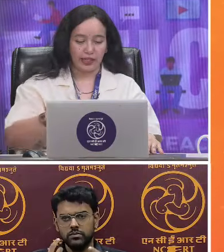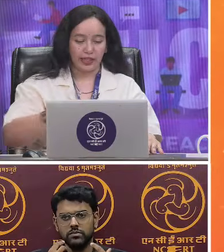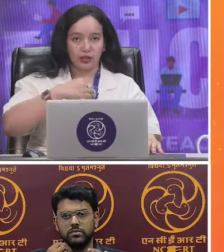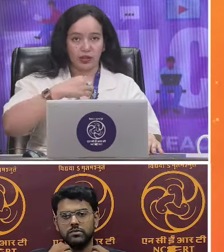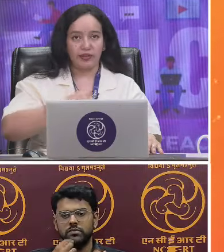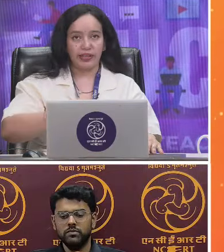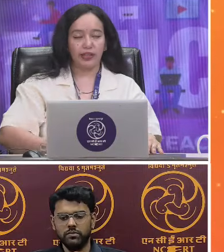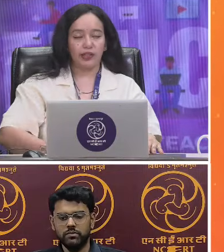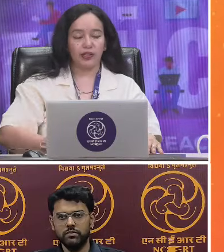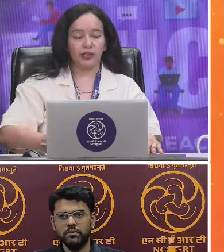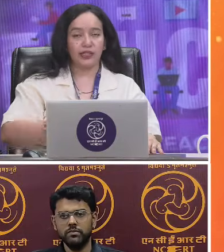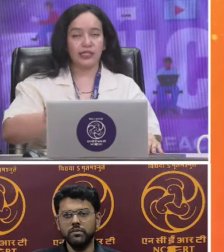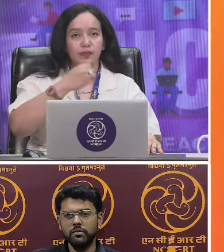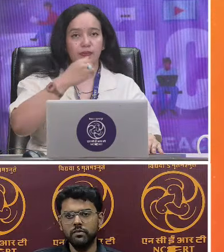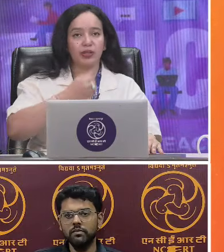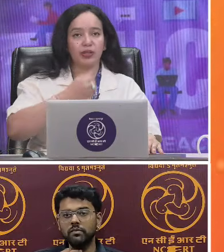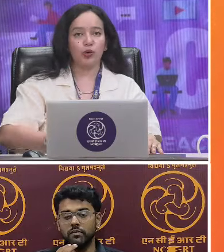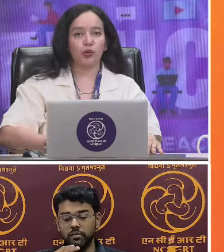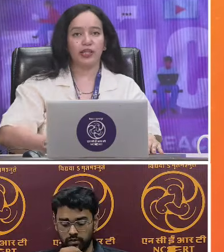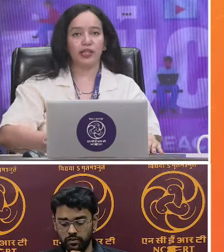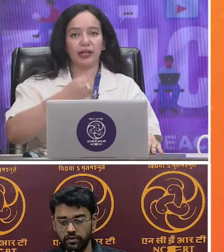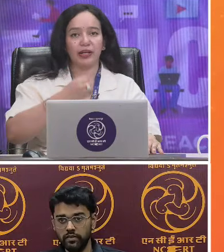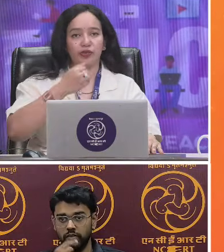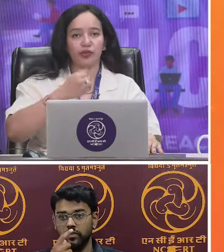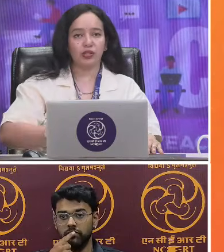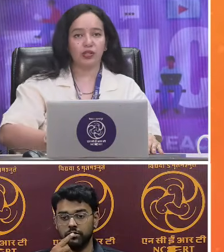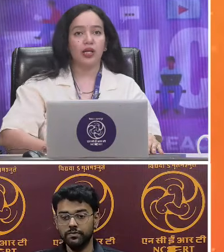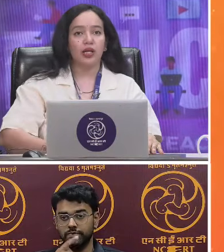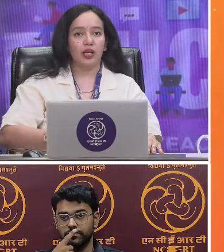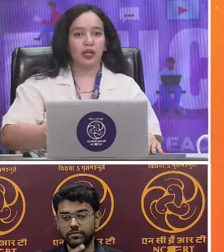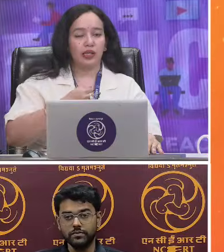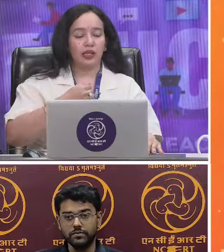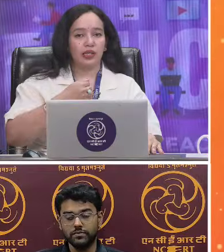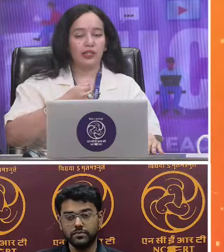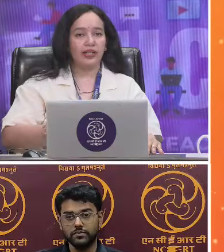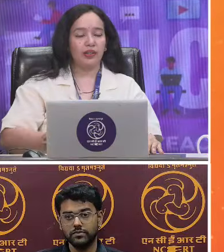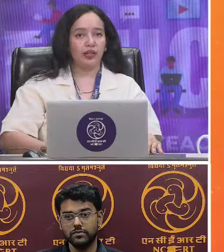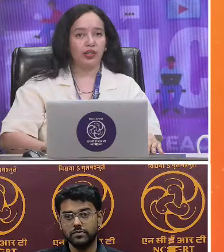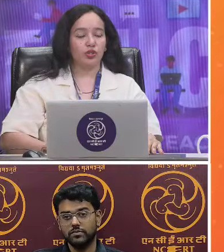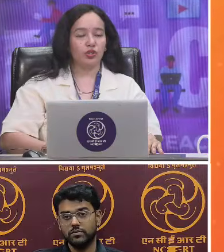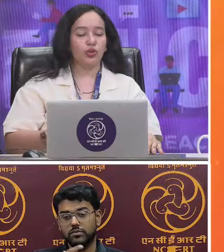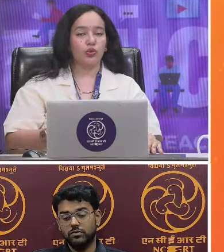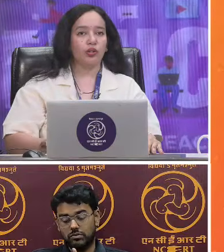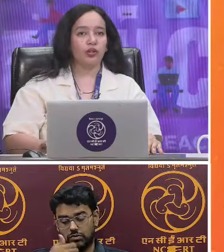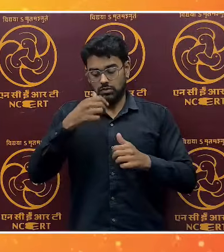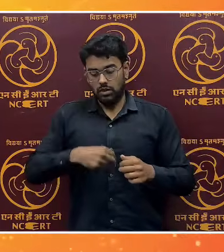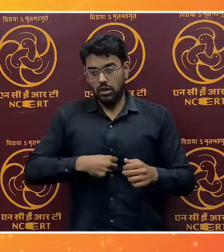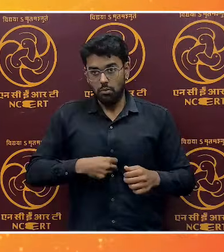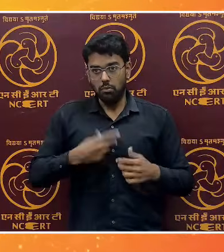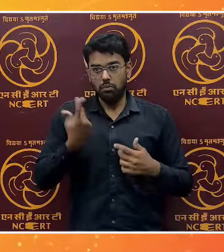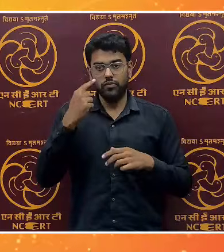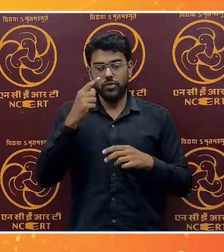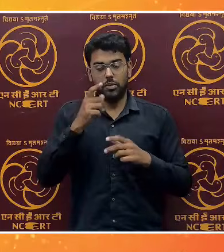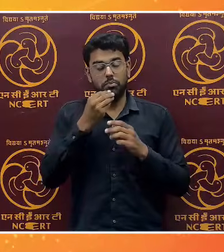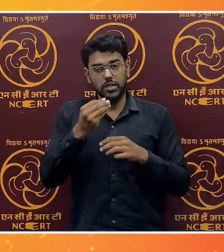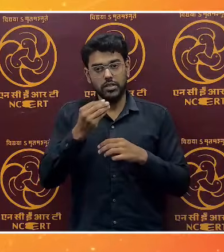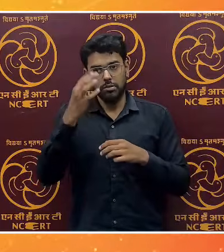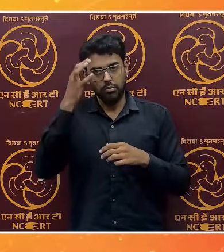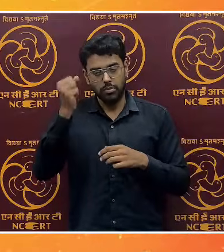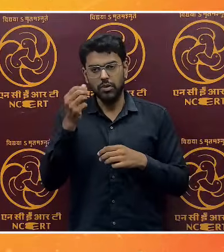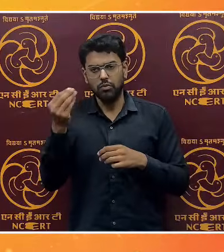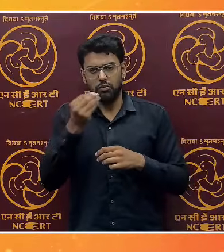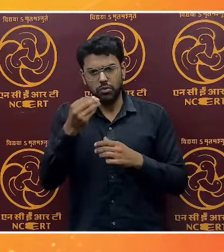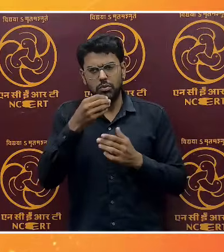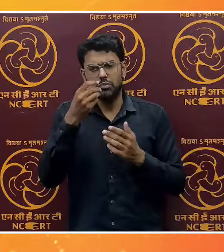microphone like the distance between the mouth and the microphones, it's very huge. So you should take care of it. These are the few